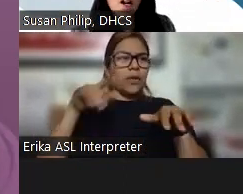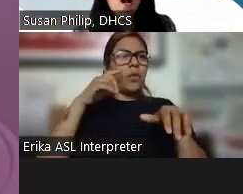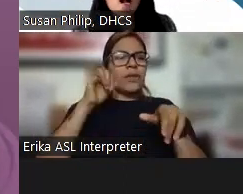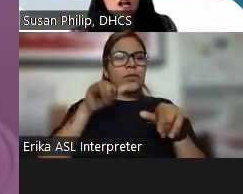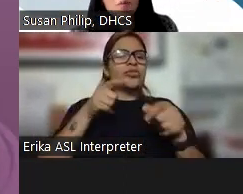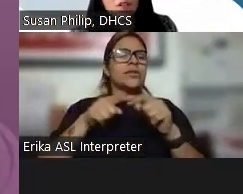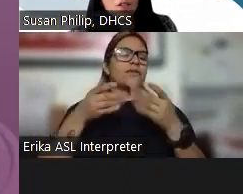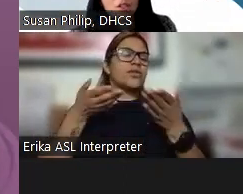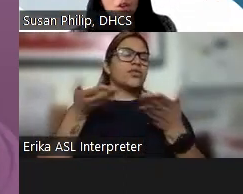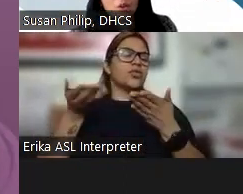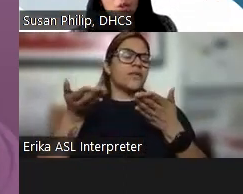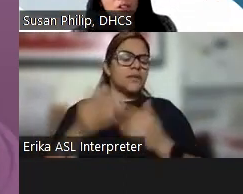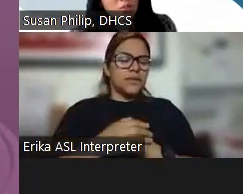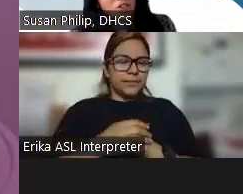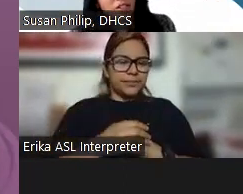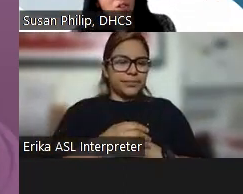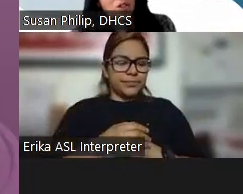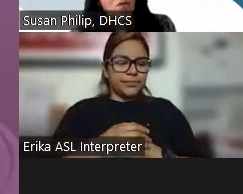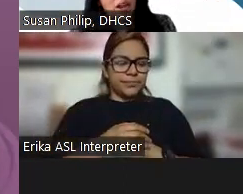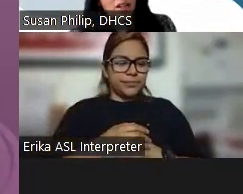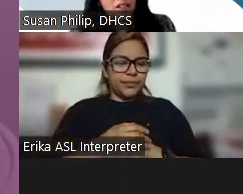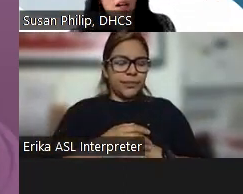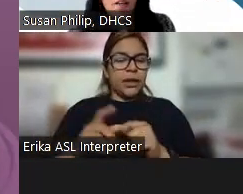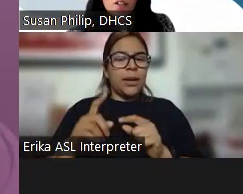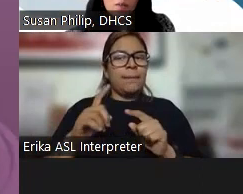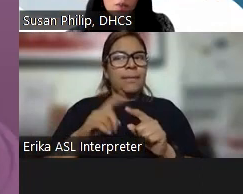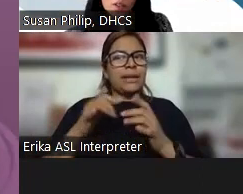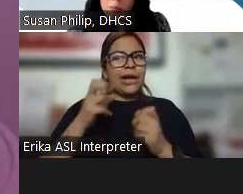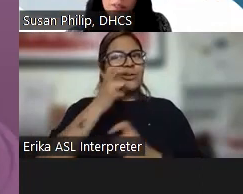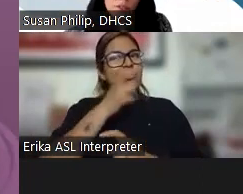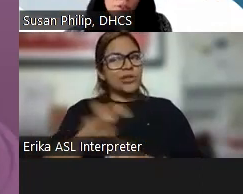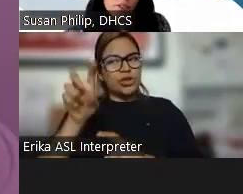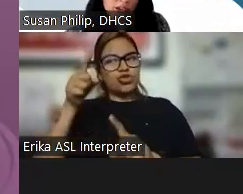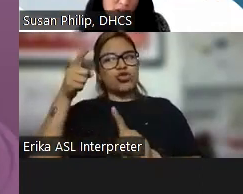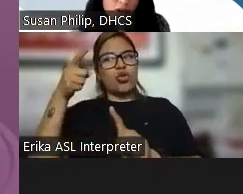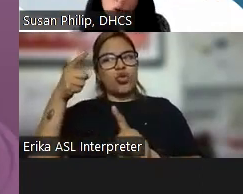services. So in terms of transitional rent, there are a couple of